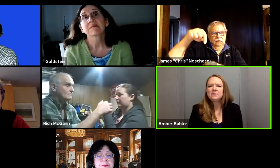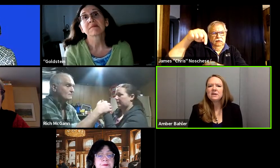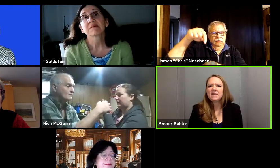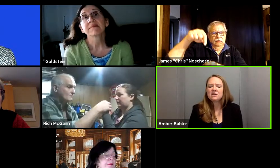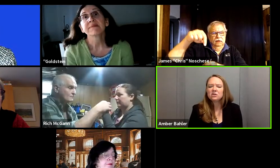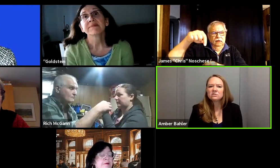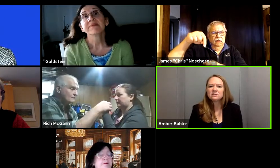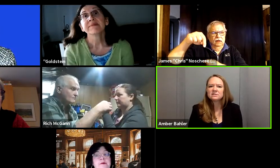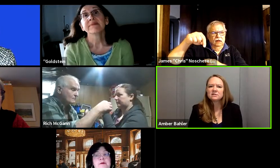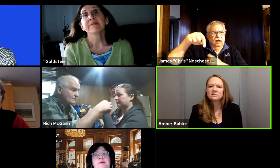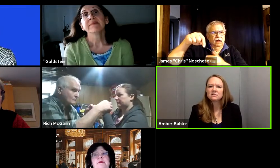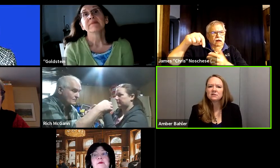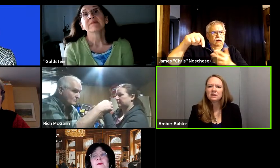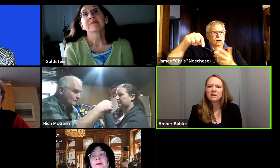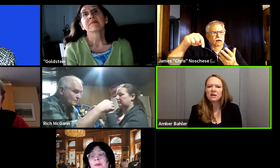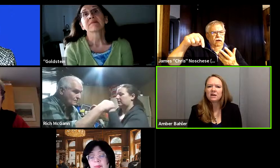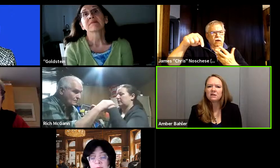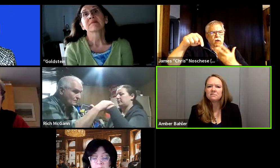because Penn Hills